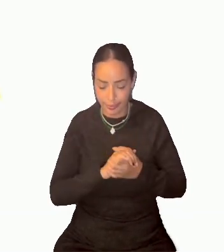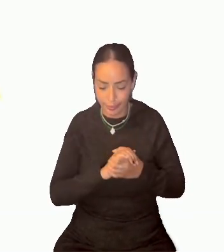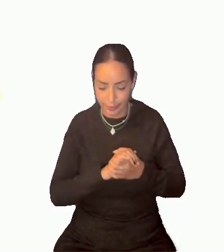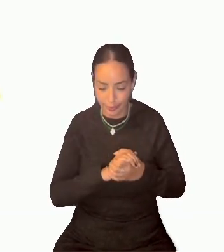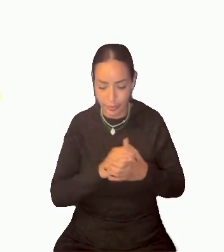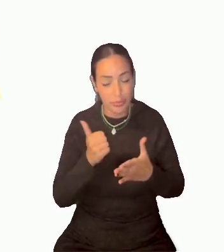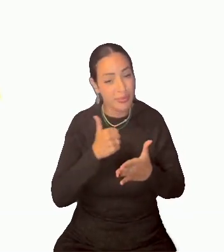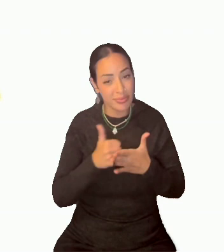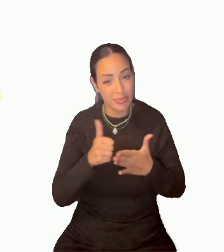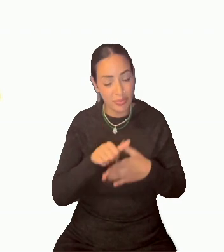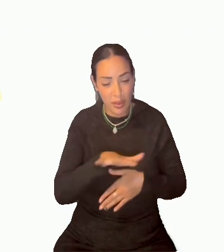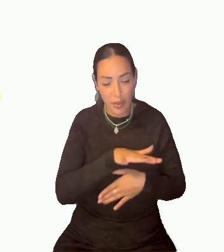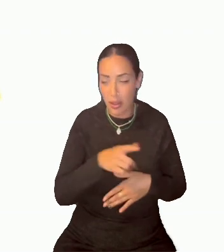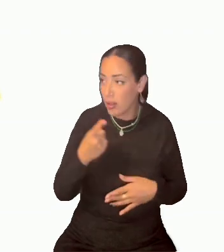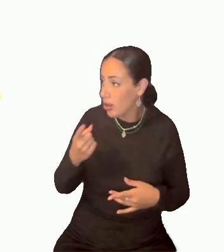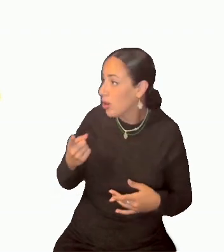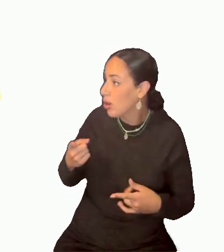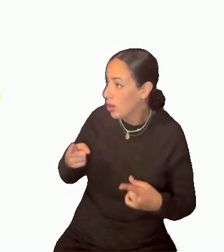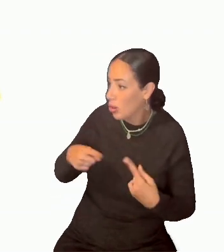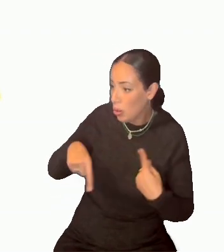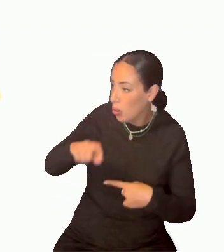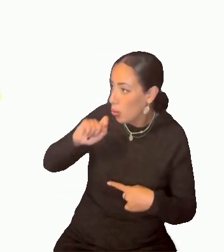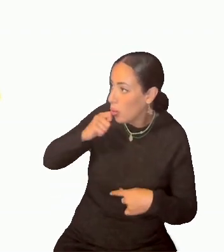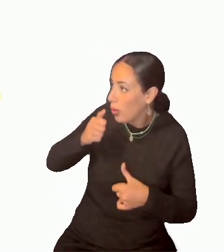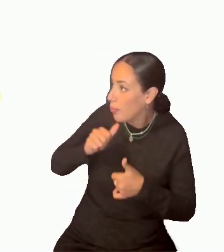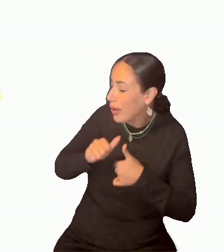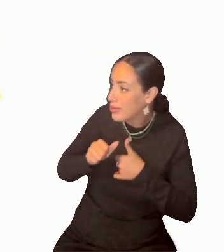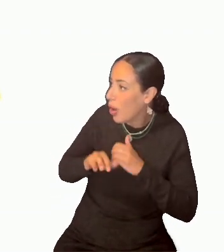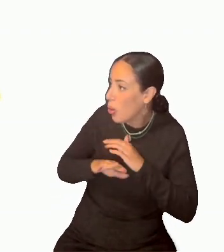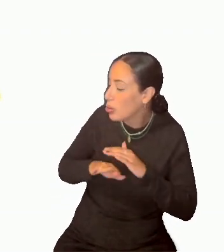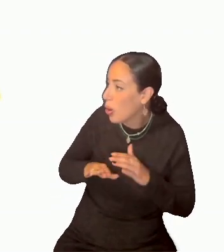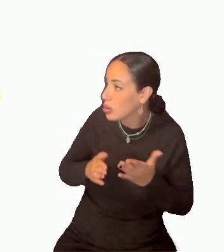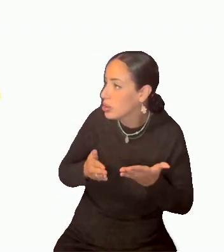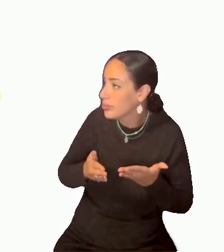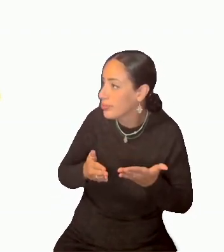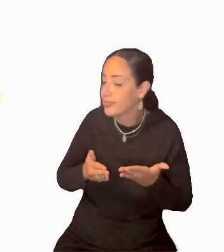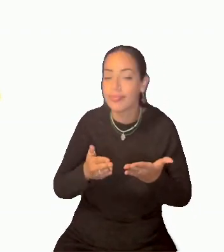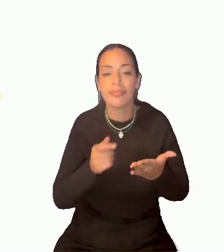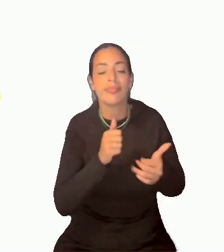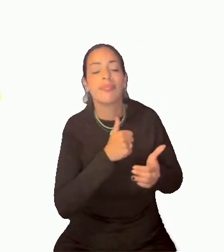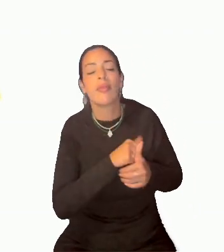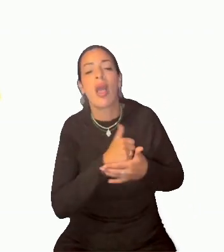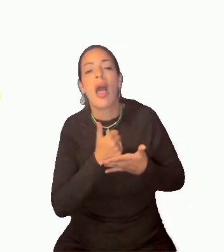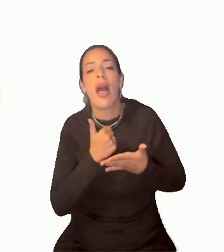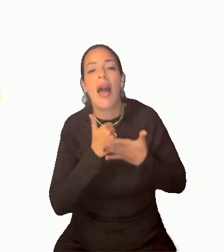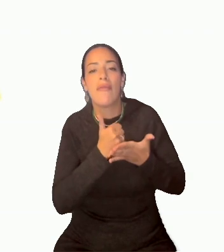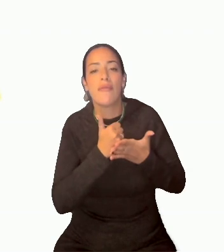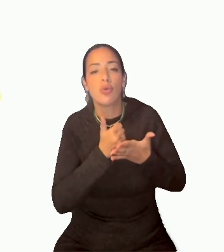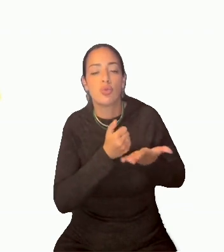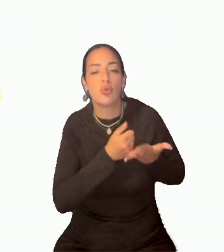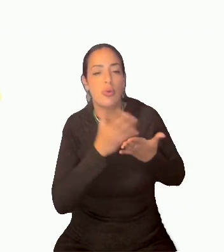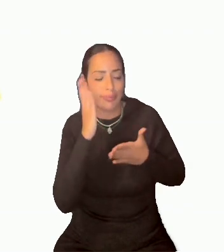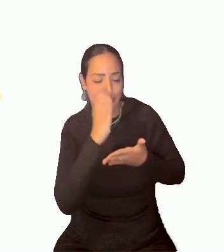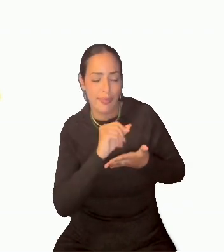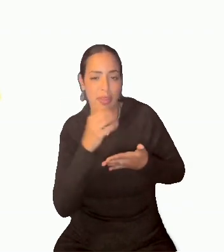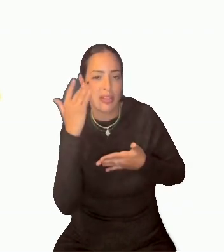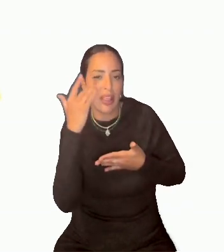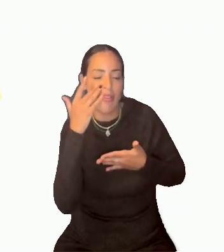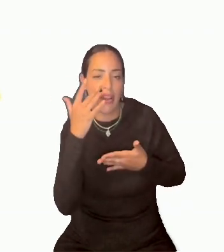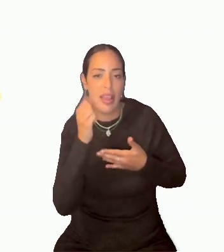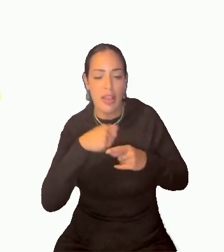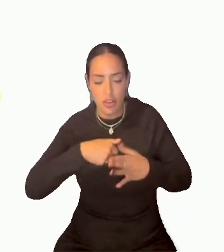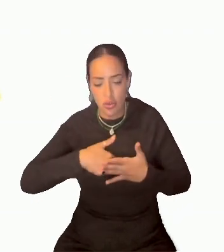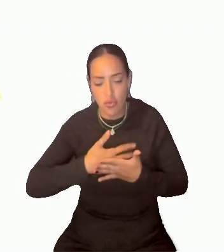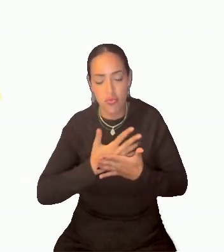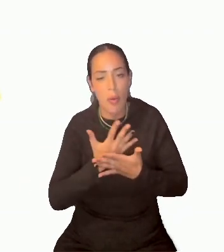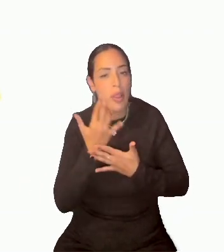Often bereaved families ask if they will ever recover, and it can be helpful to share with them Lois Tonkin's theory called Growing Around Grief.